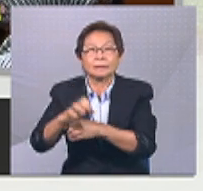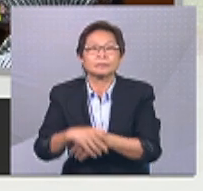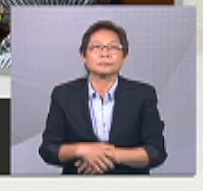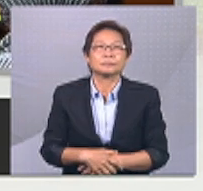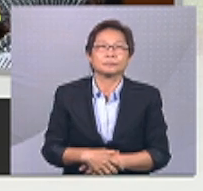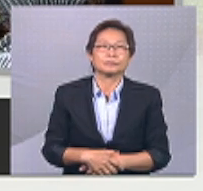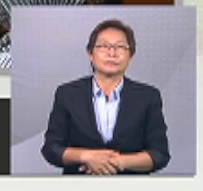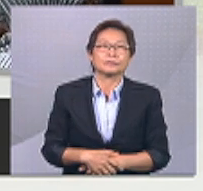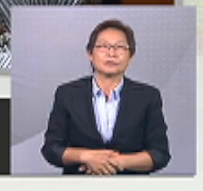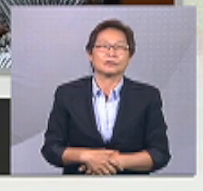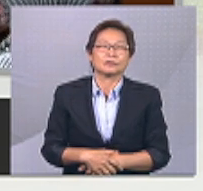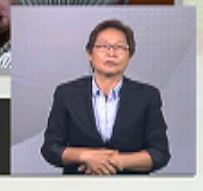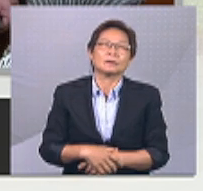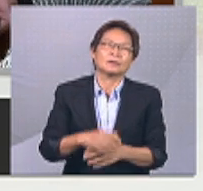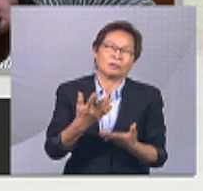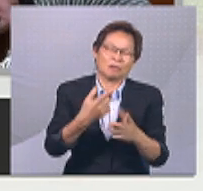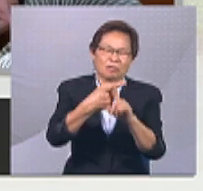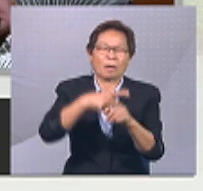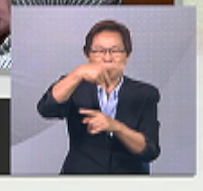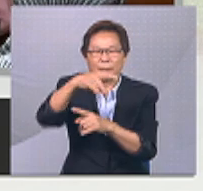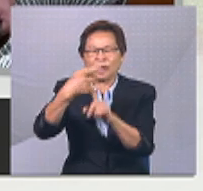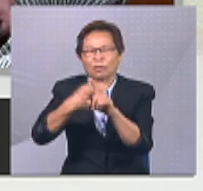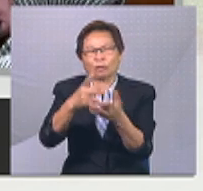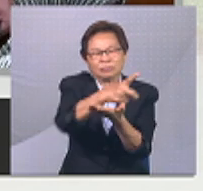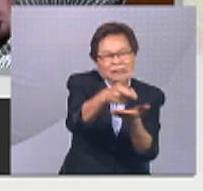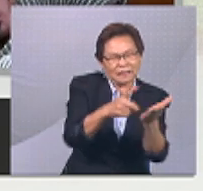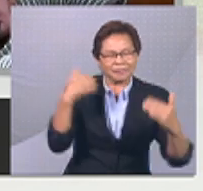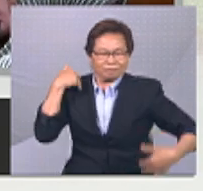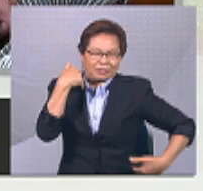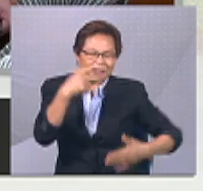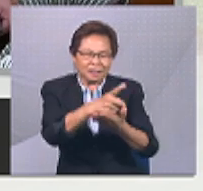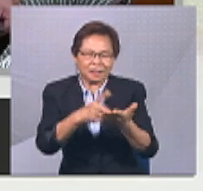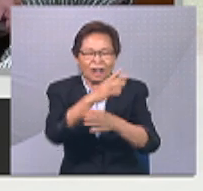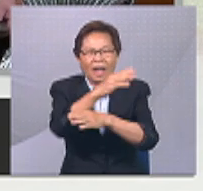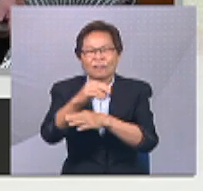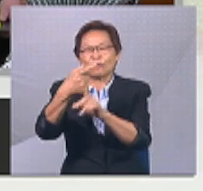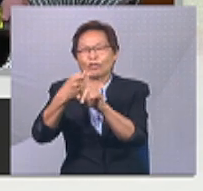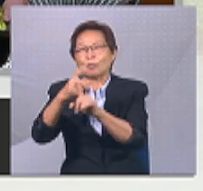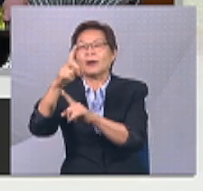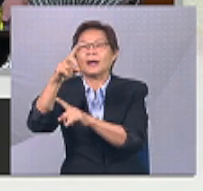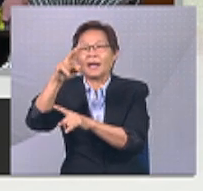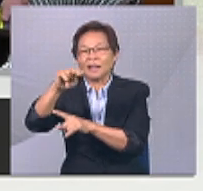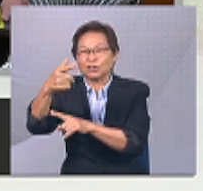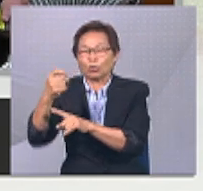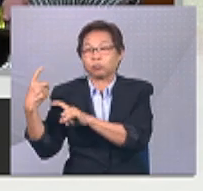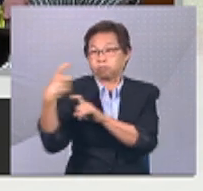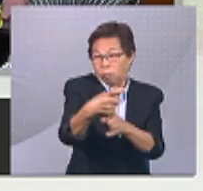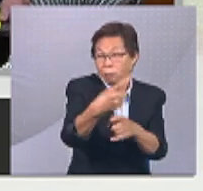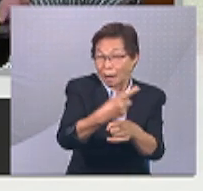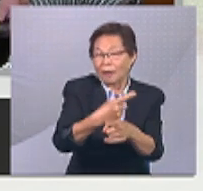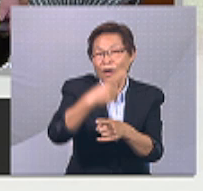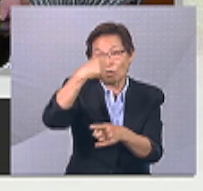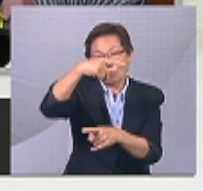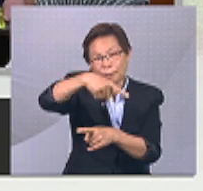fashion designers, NGOs and all that. So is there a certain kind of standard or criteria of PPEs for them